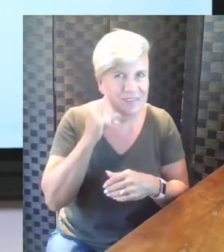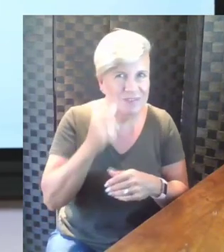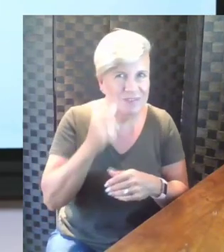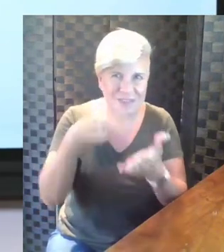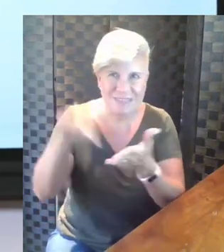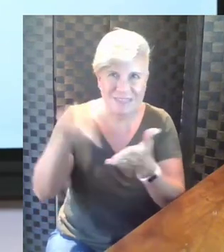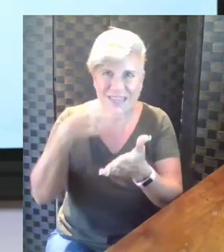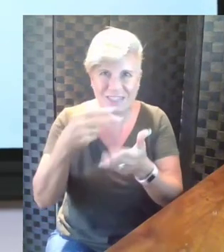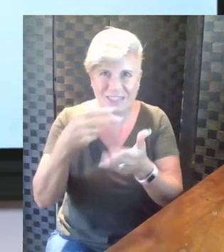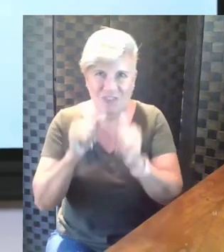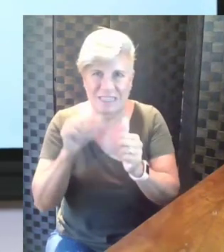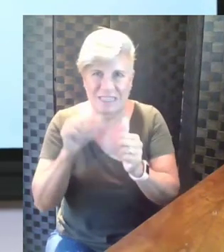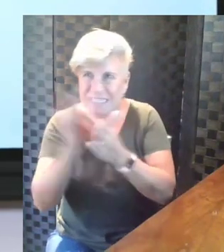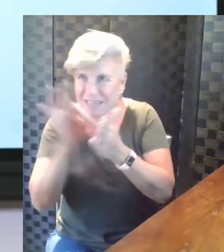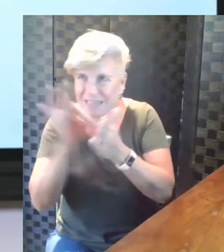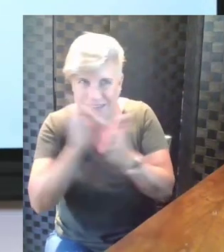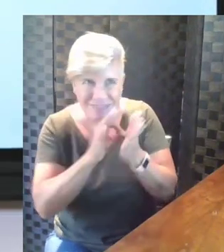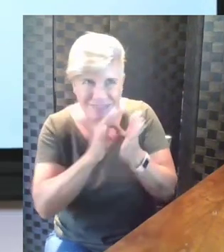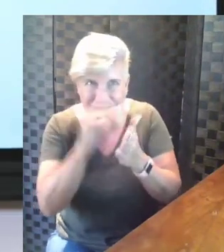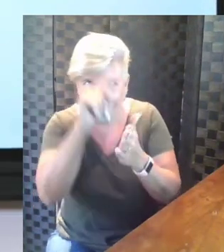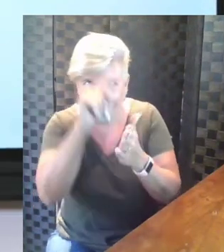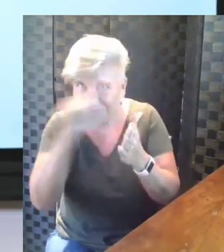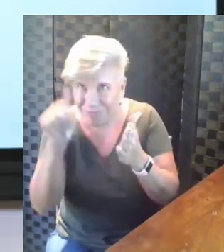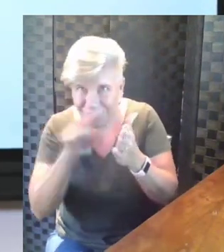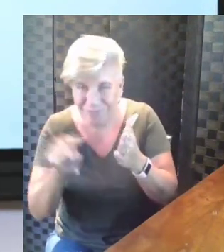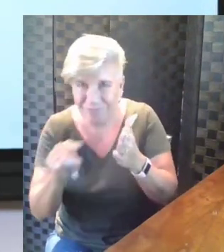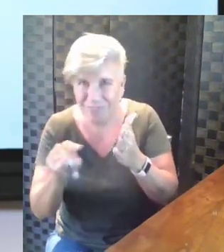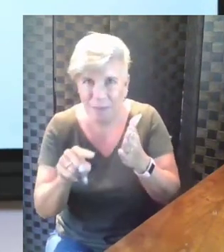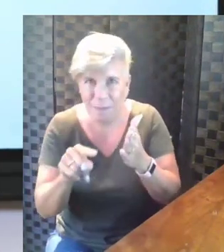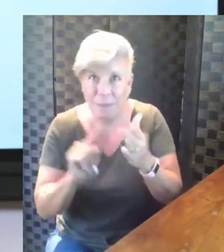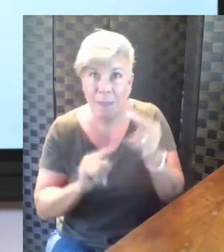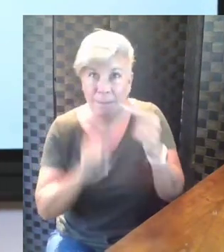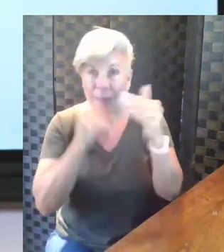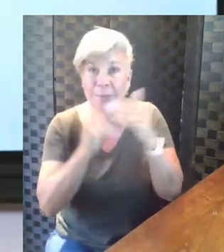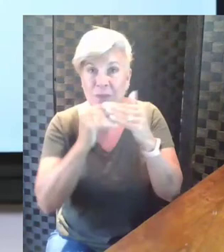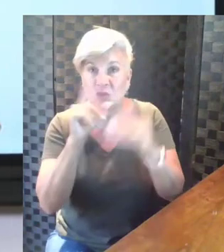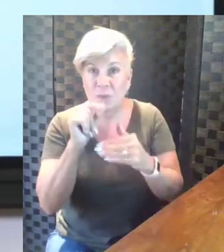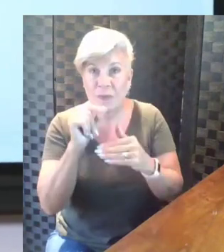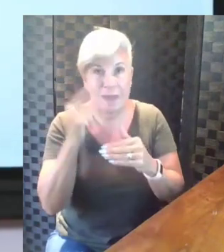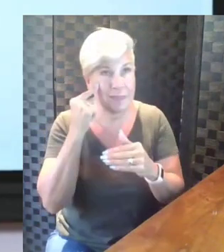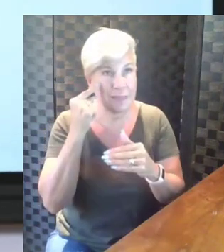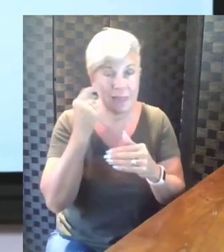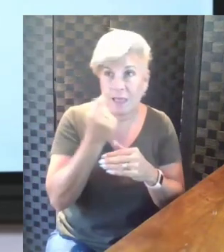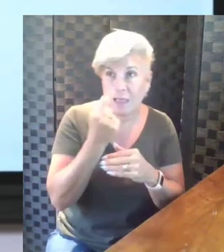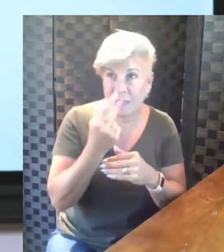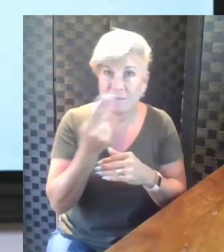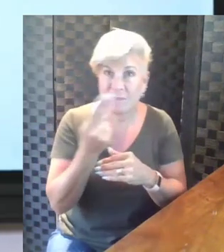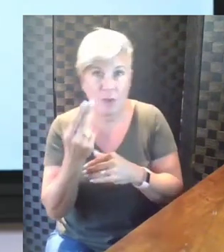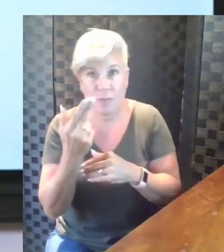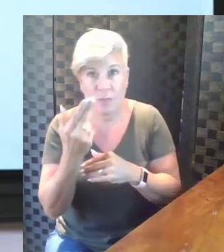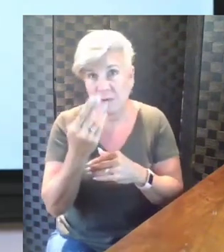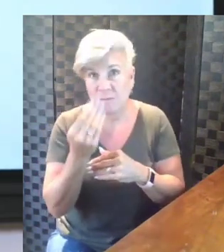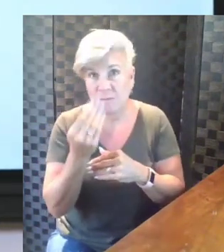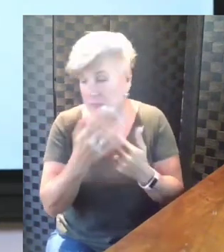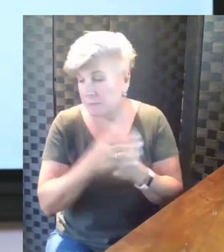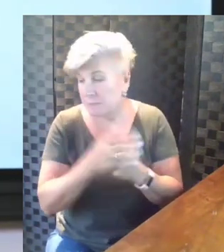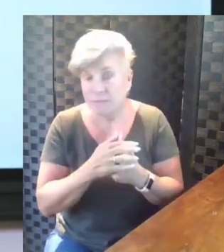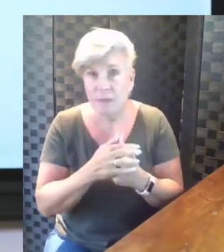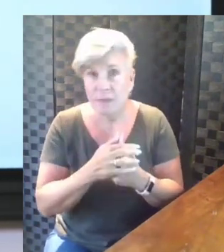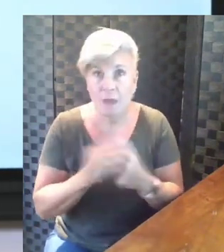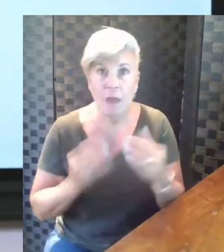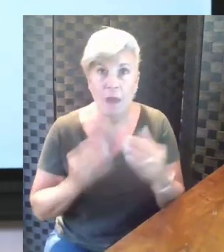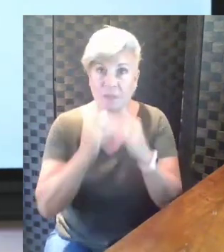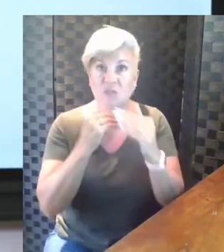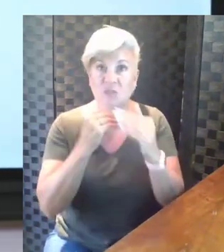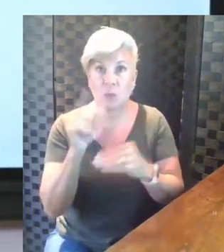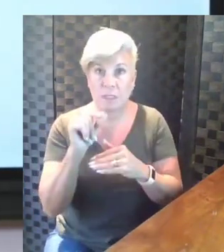on the screen, and she was trying to count all those objects that were up to 20. So I think she was counting 11, 12, 13, 14, all the way to